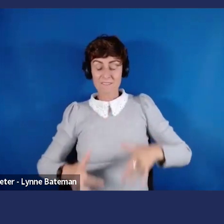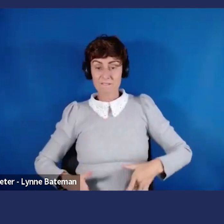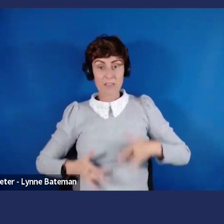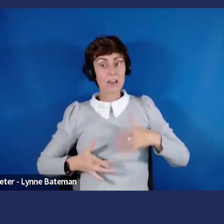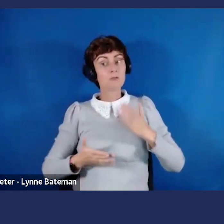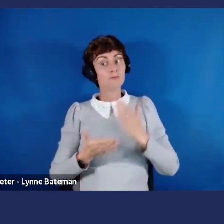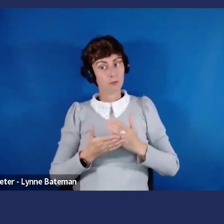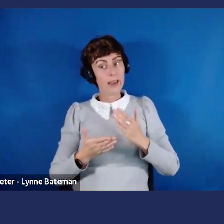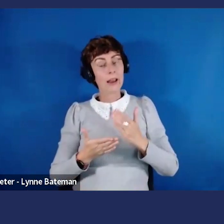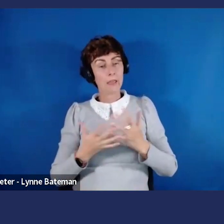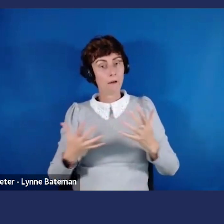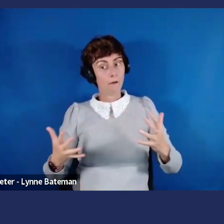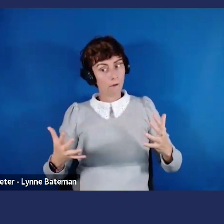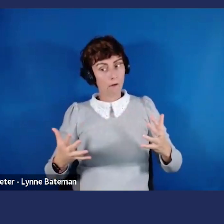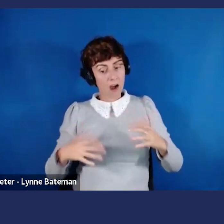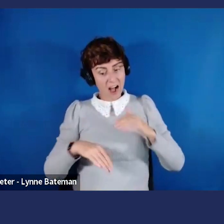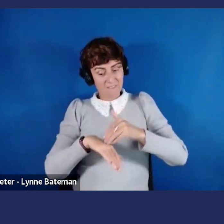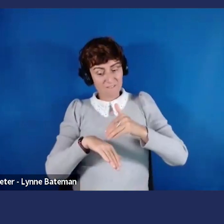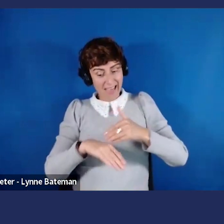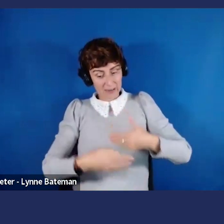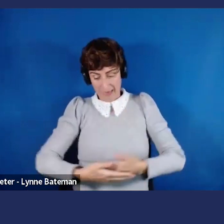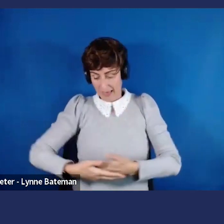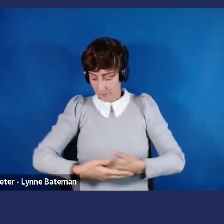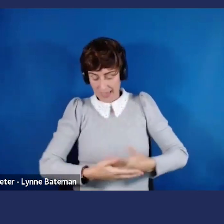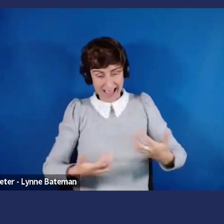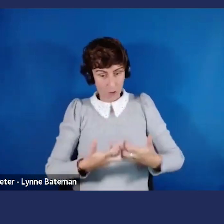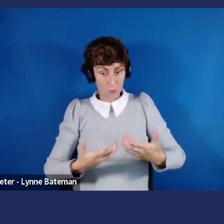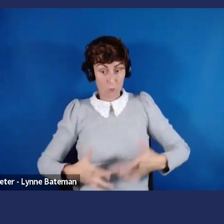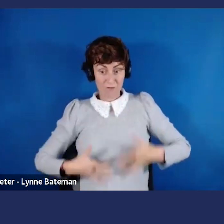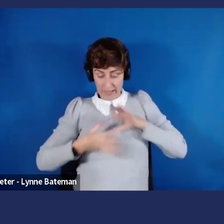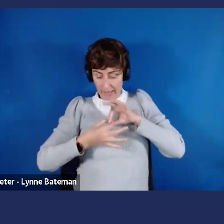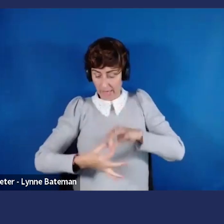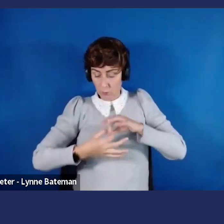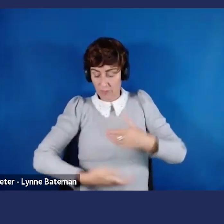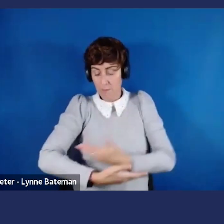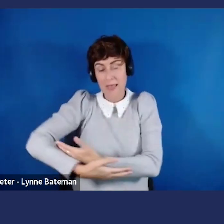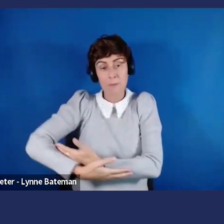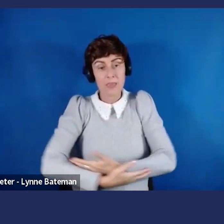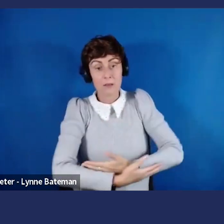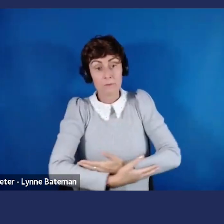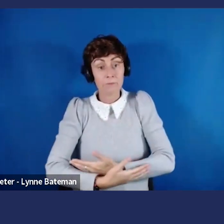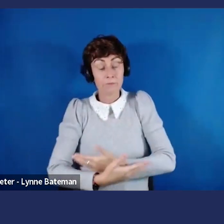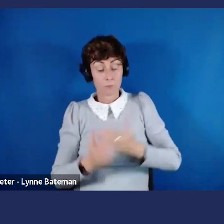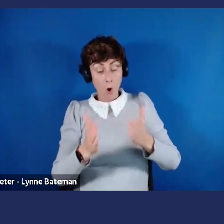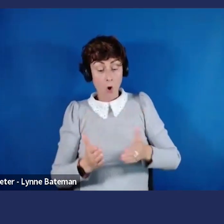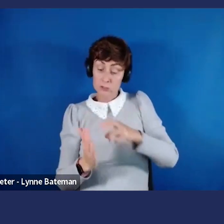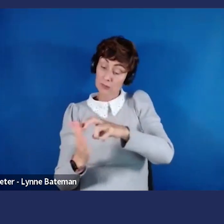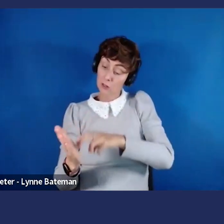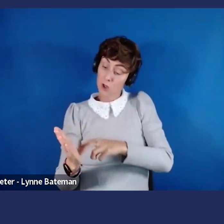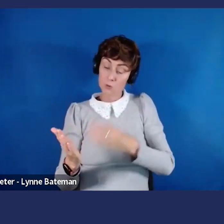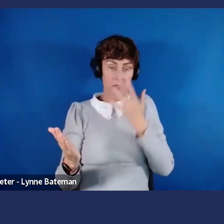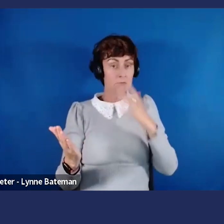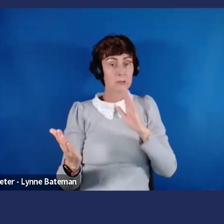baby was brought into the world, regardless of whether on the hospital notes it looked as if the birth was straightforward or without